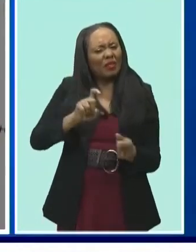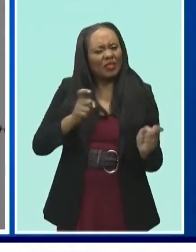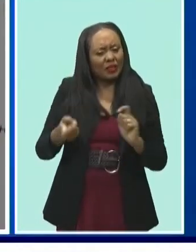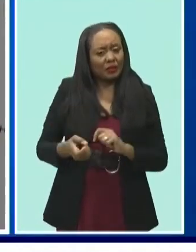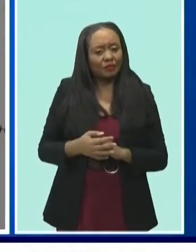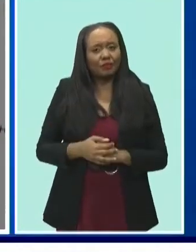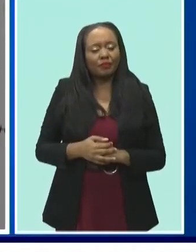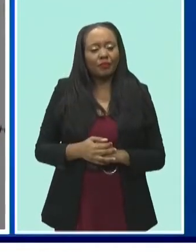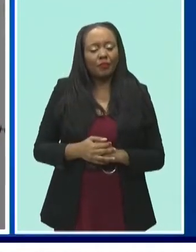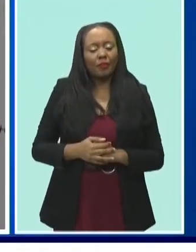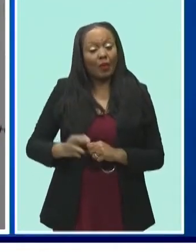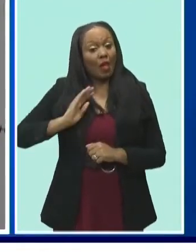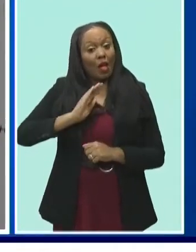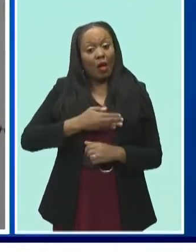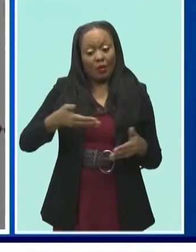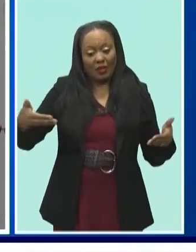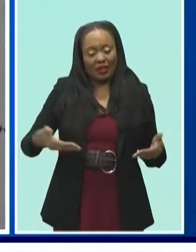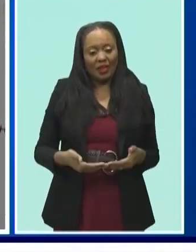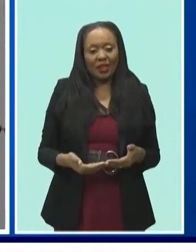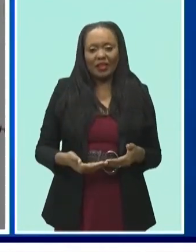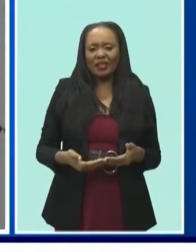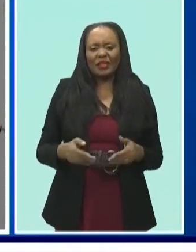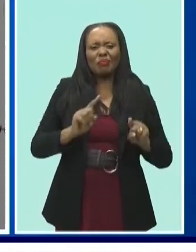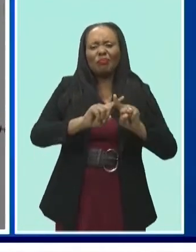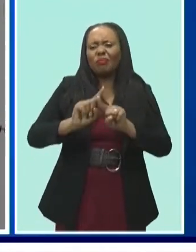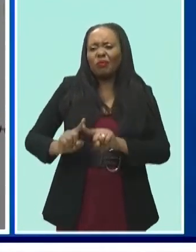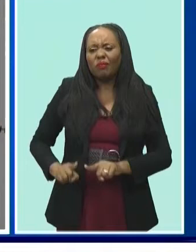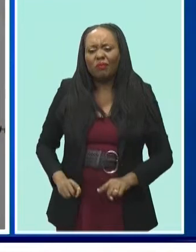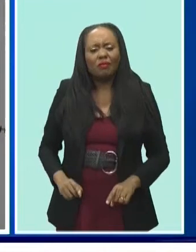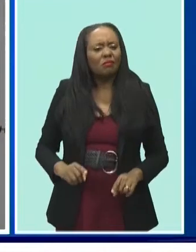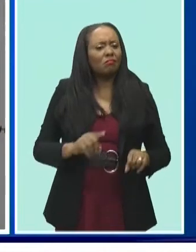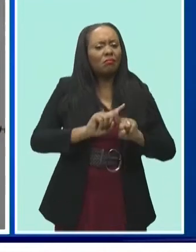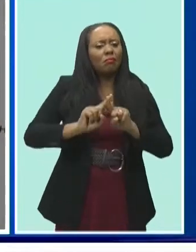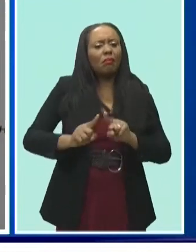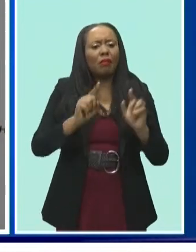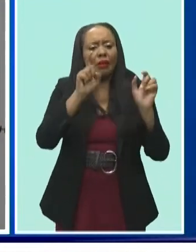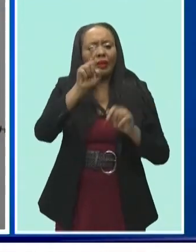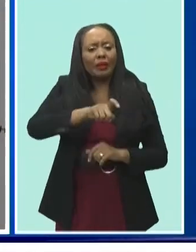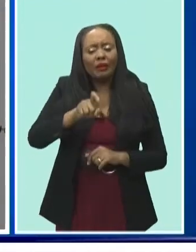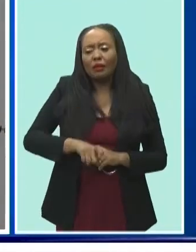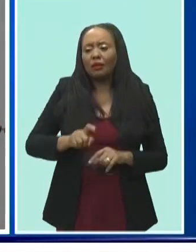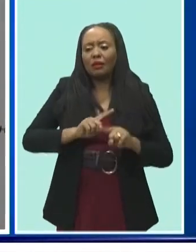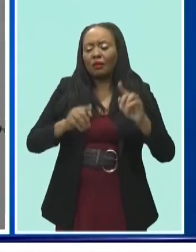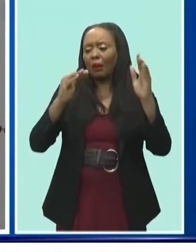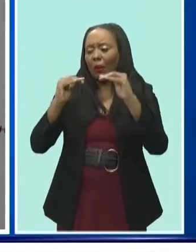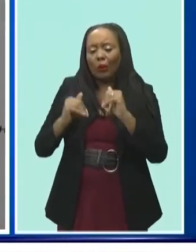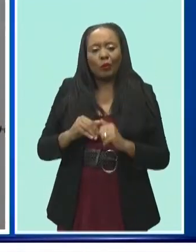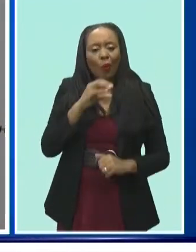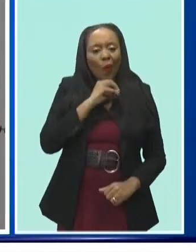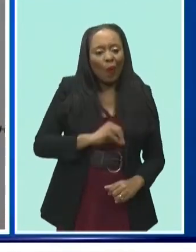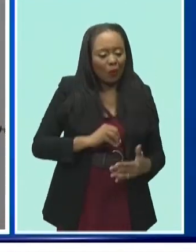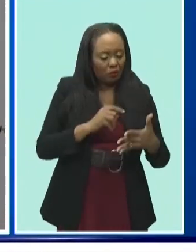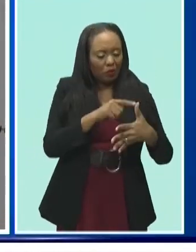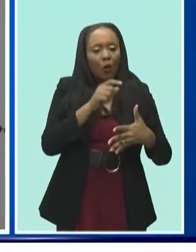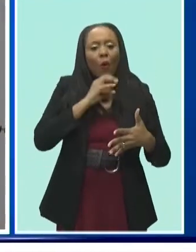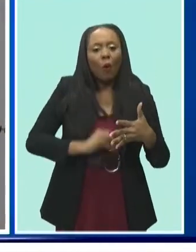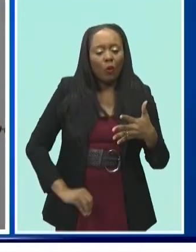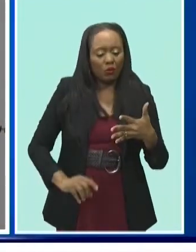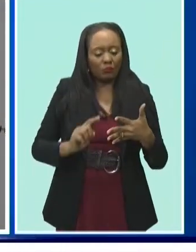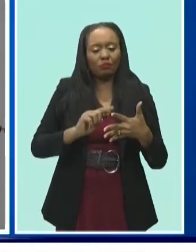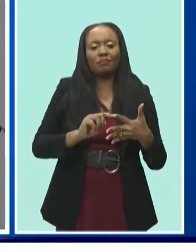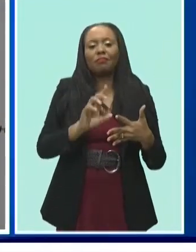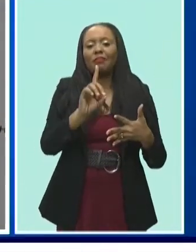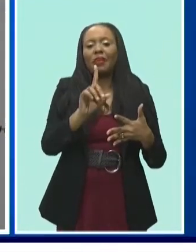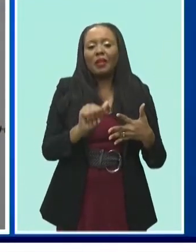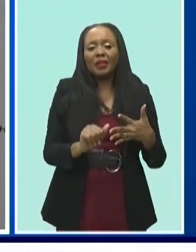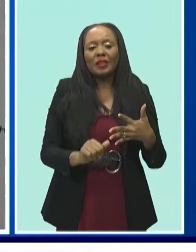are becoming more diverse, with different needs, different hopes for their holiday. From more elderly guests, people with